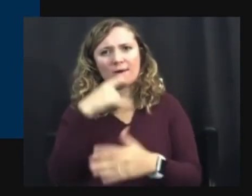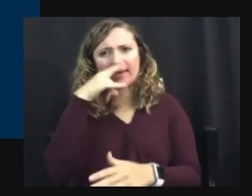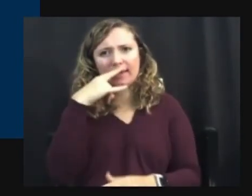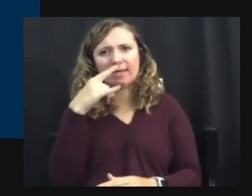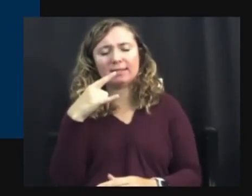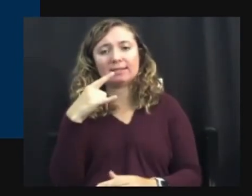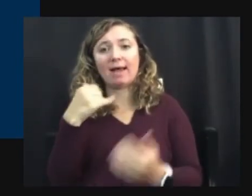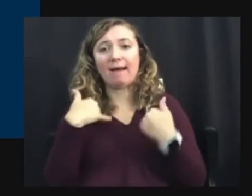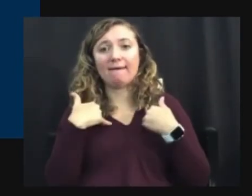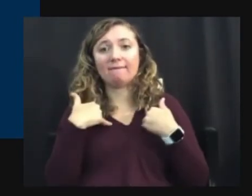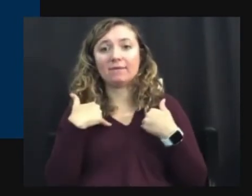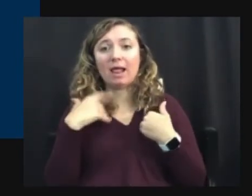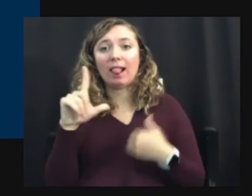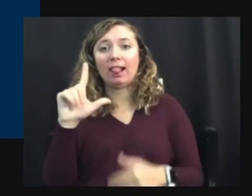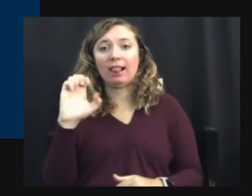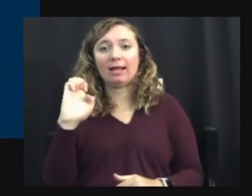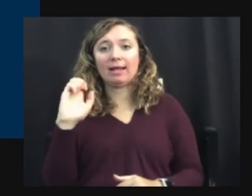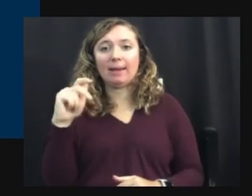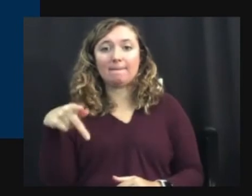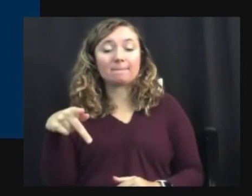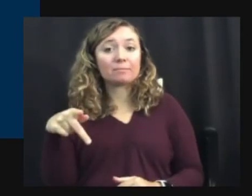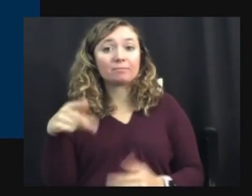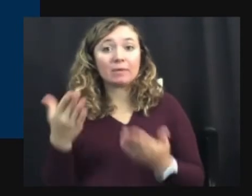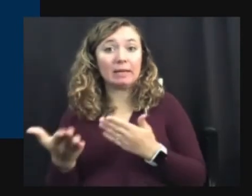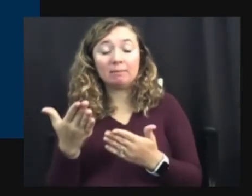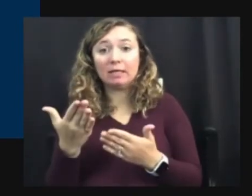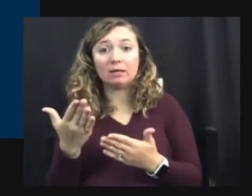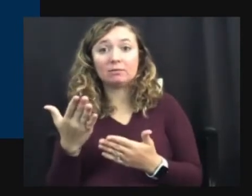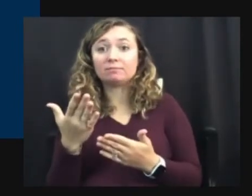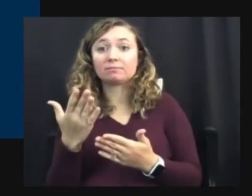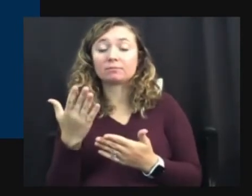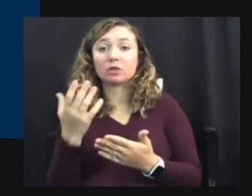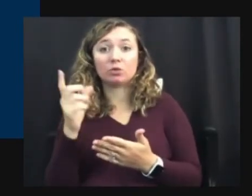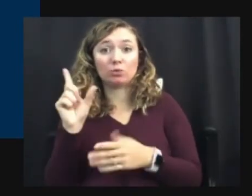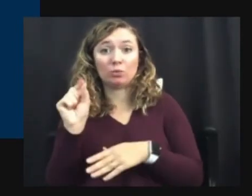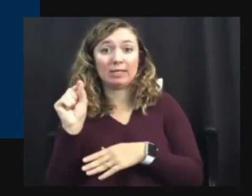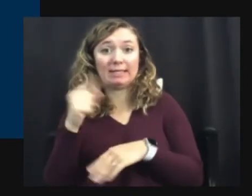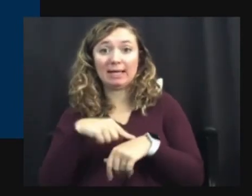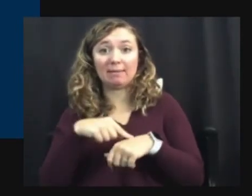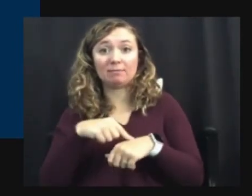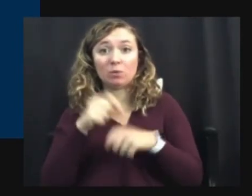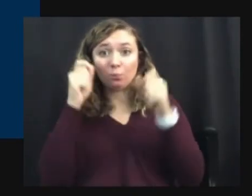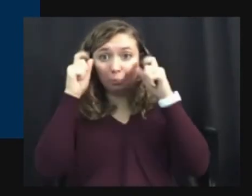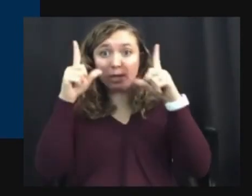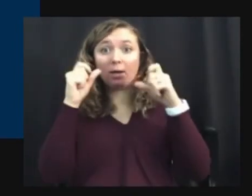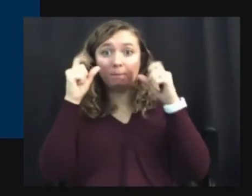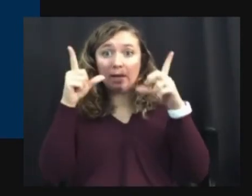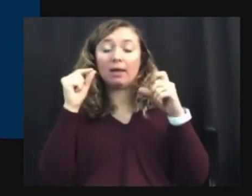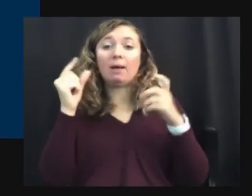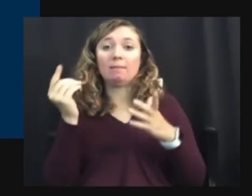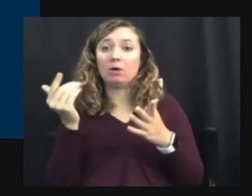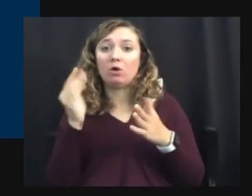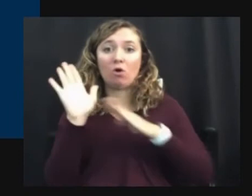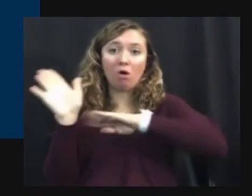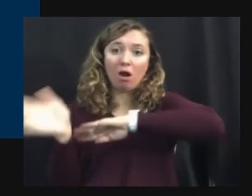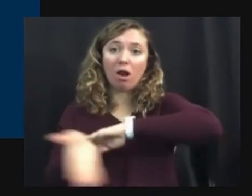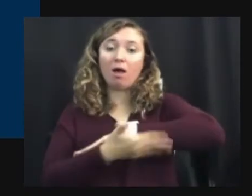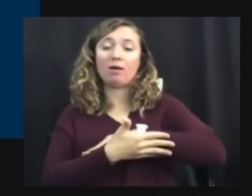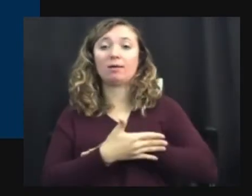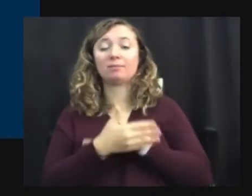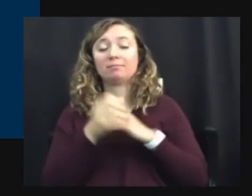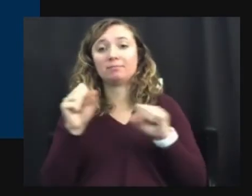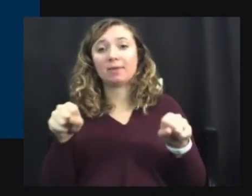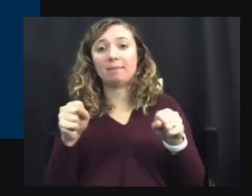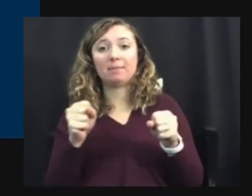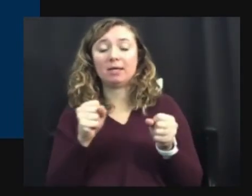They might wake up 20 times in the night when they used to sleep at night. And they can go for a couple weeks, up